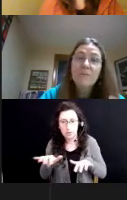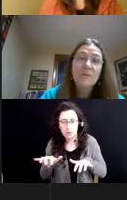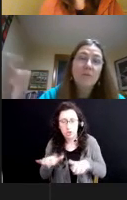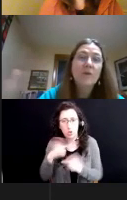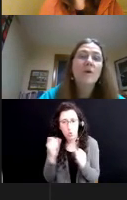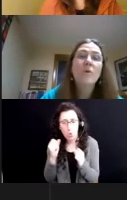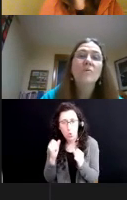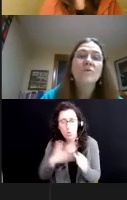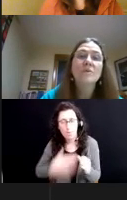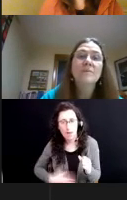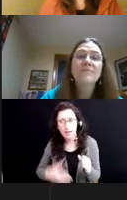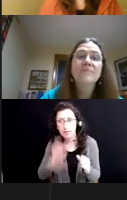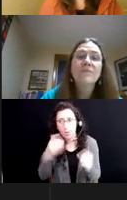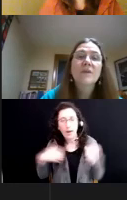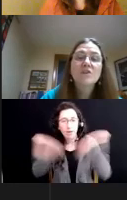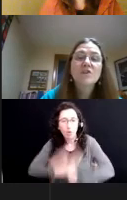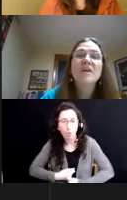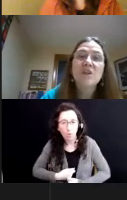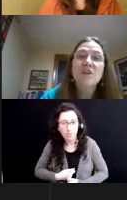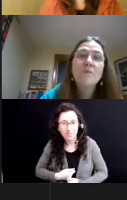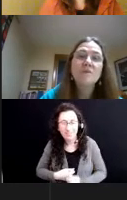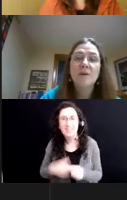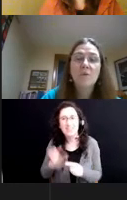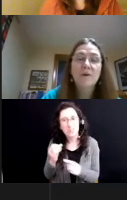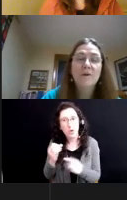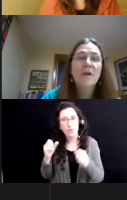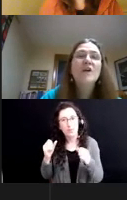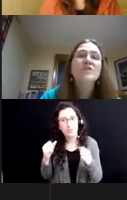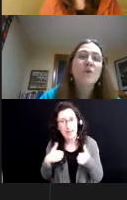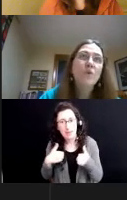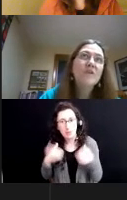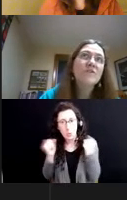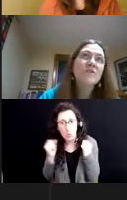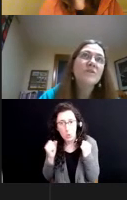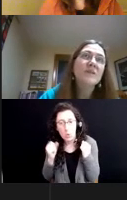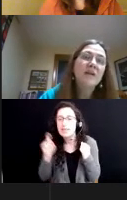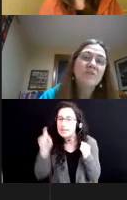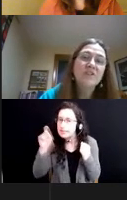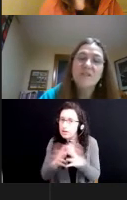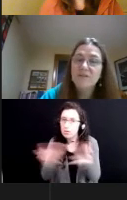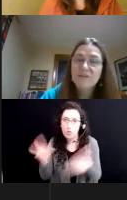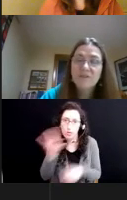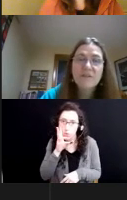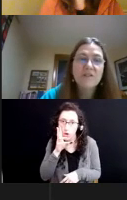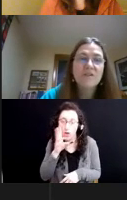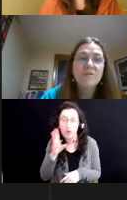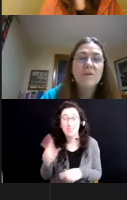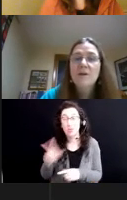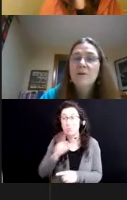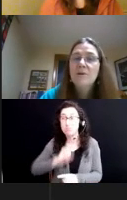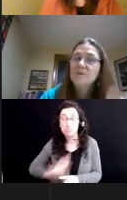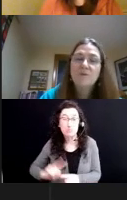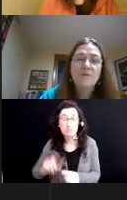they're not wearing a coat, most of them, consumes an enormous amount of water. So winter dehydration is a serious